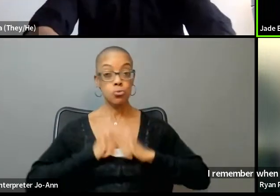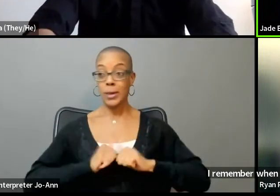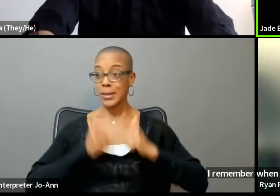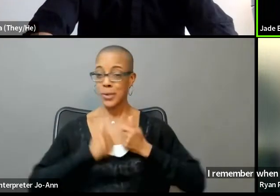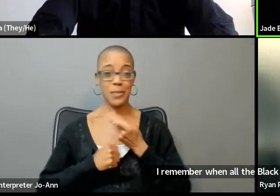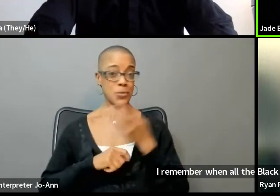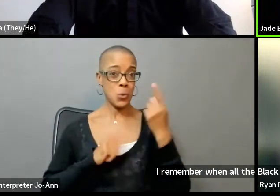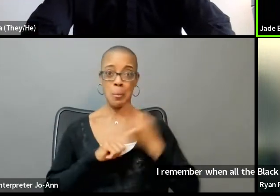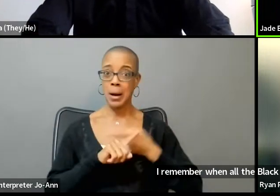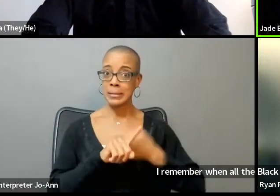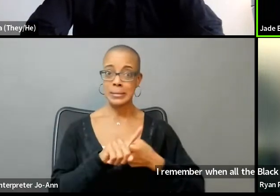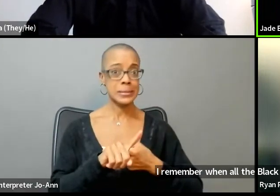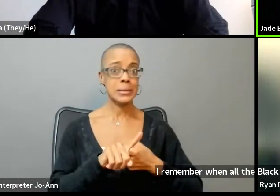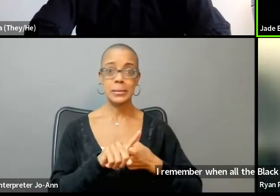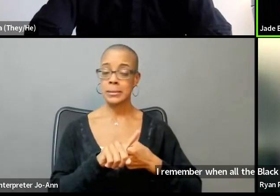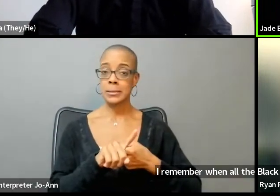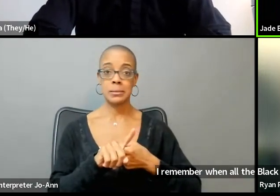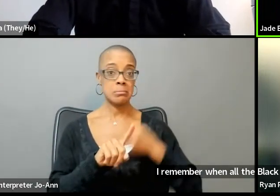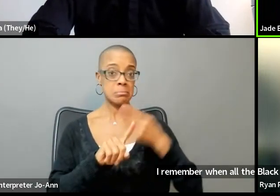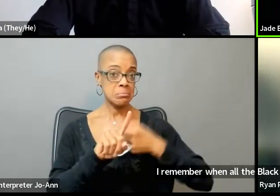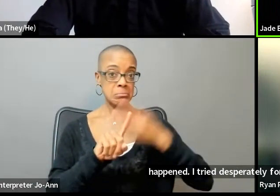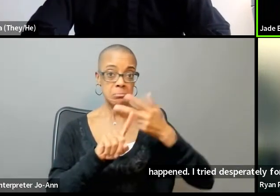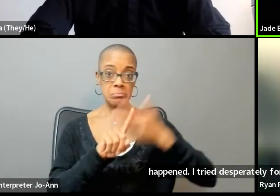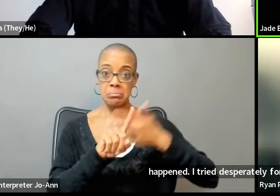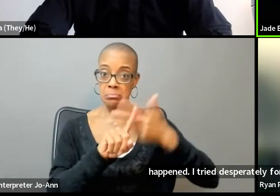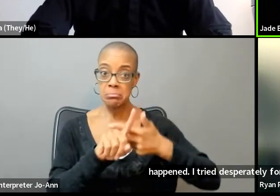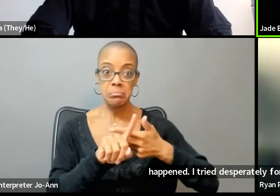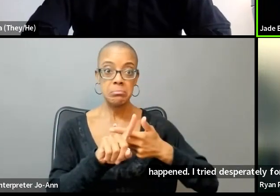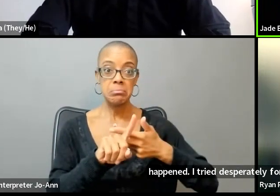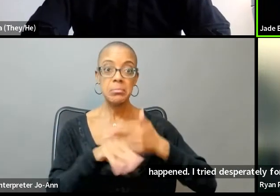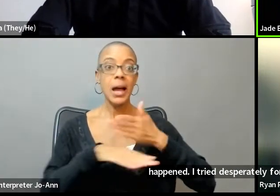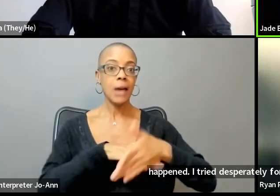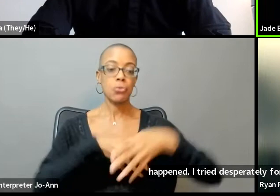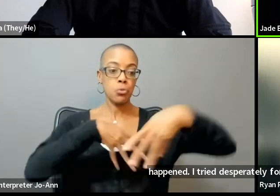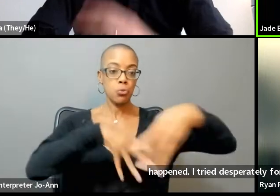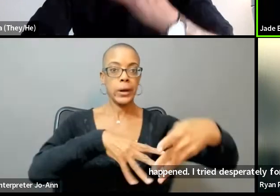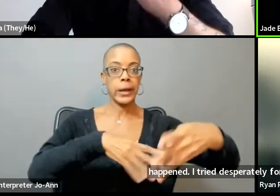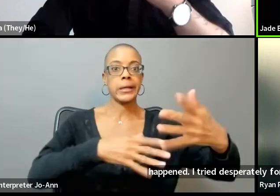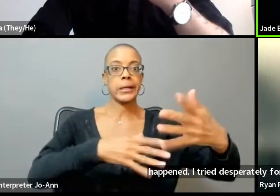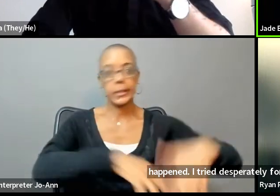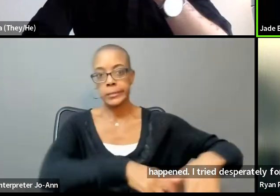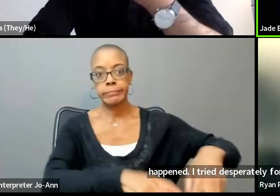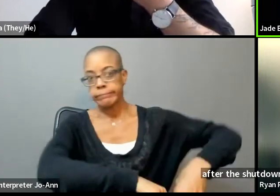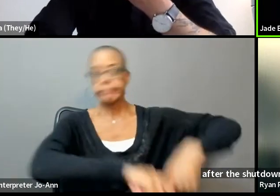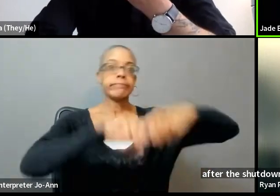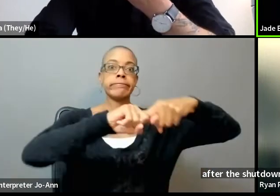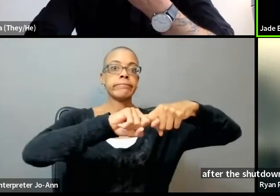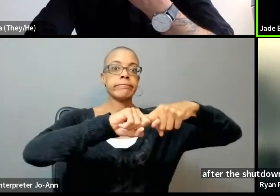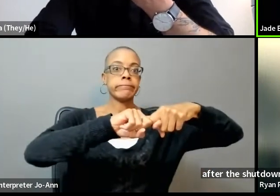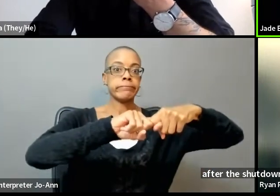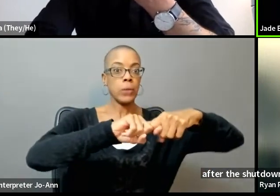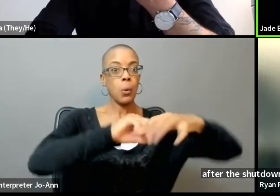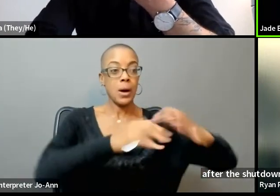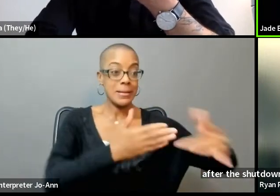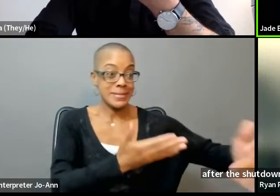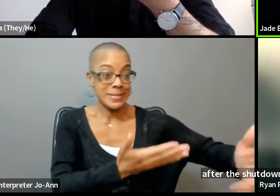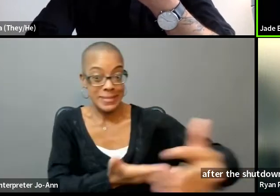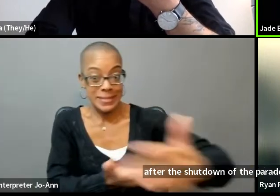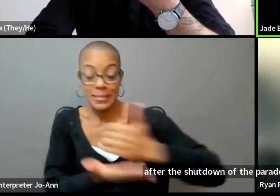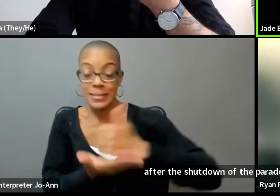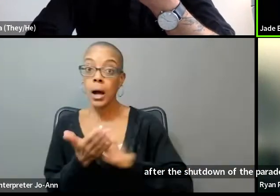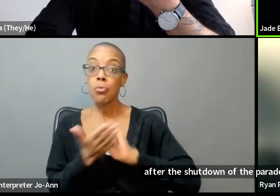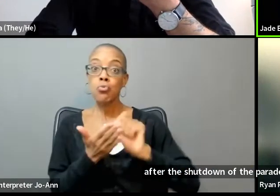months after the shutdown of the parade to gather Black Lives Matters. I wrote to some